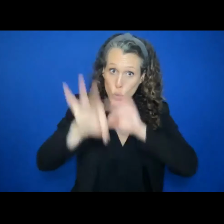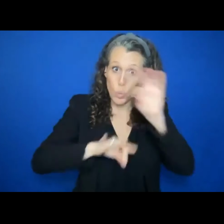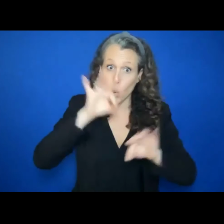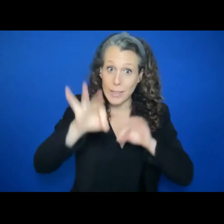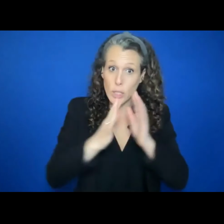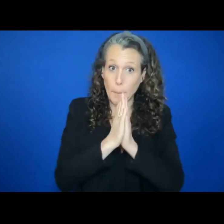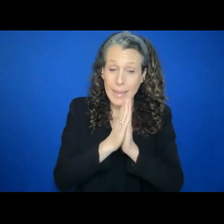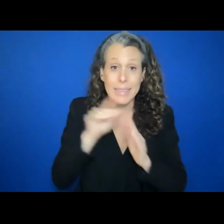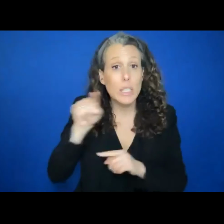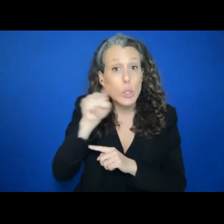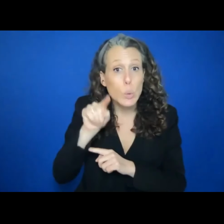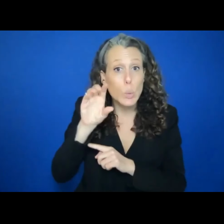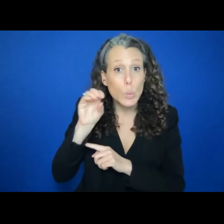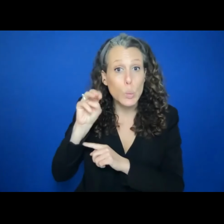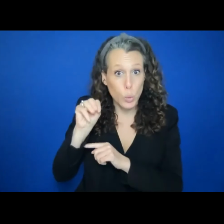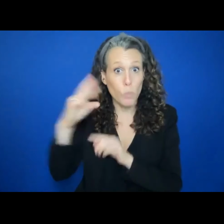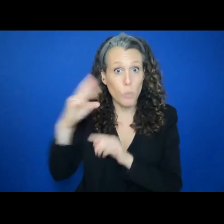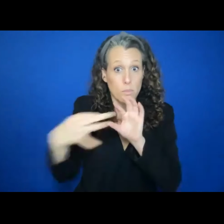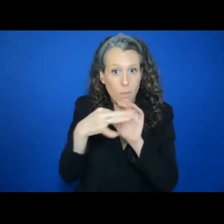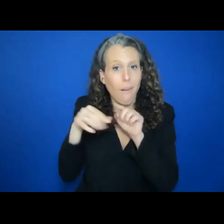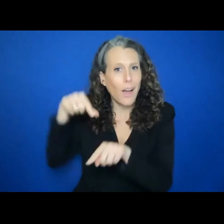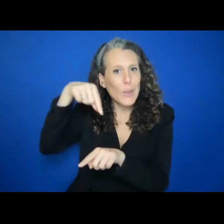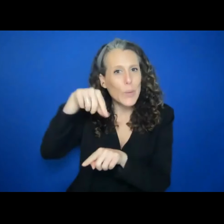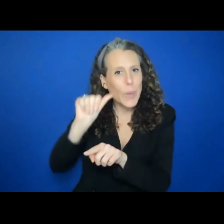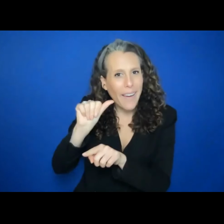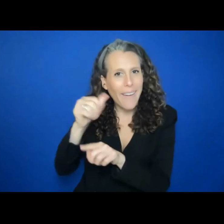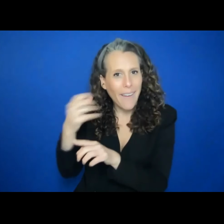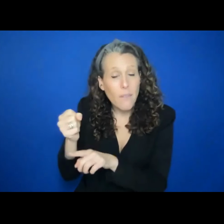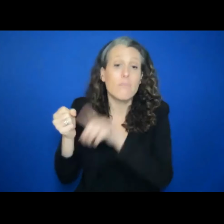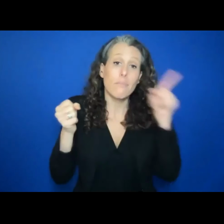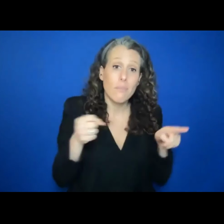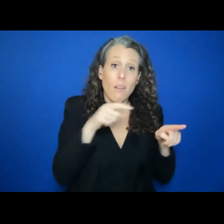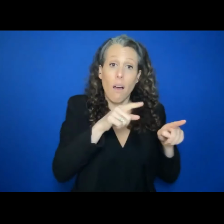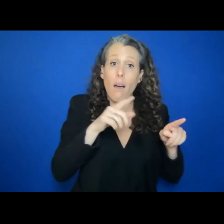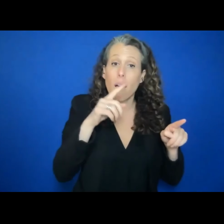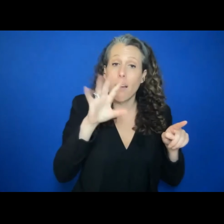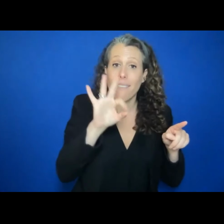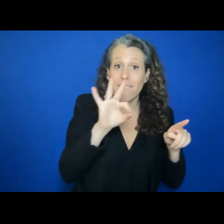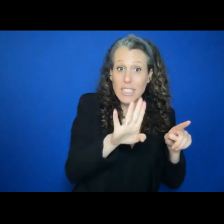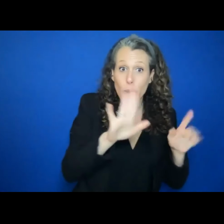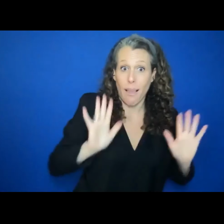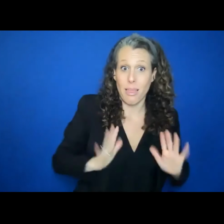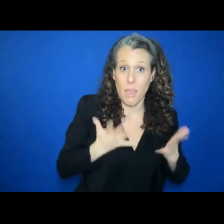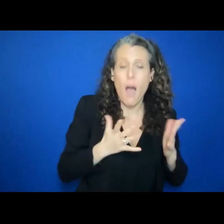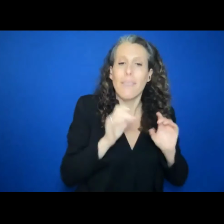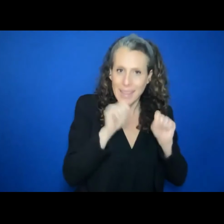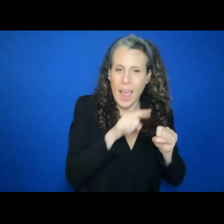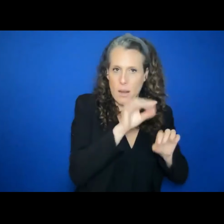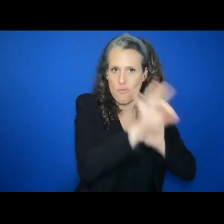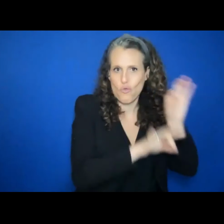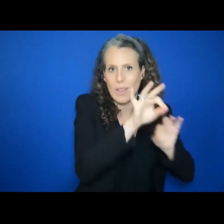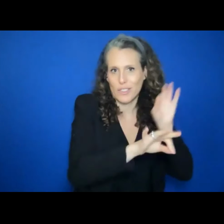there is a Q&A function. You can type your question in there, or if you're joining us on Facebook Live, please ask questions